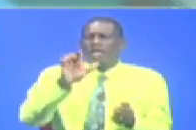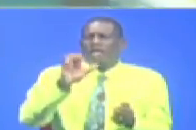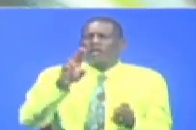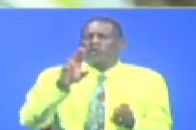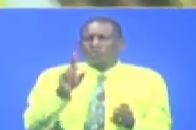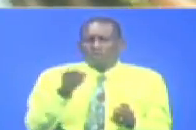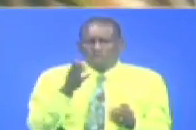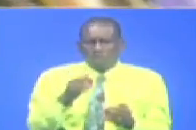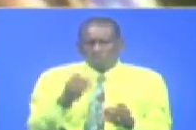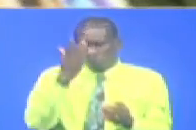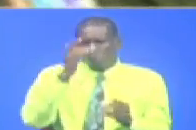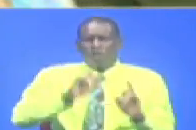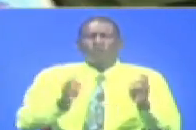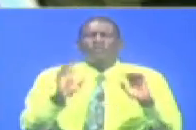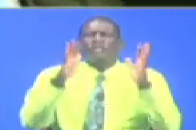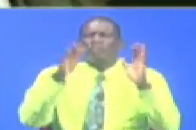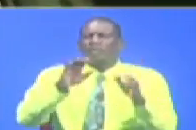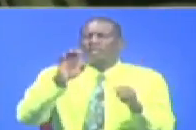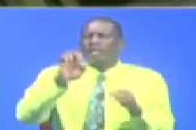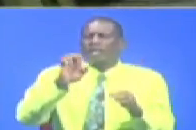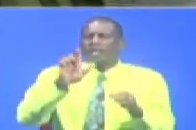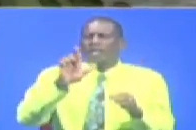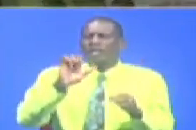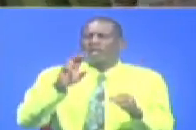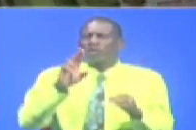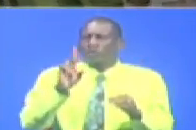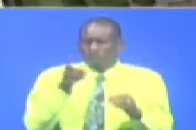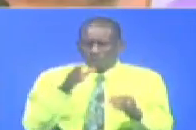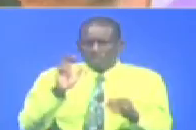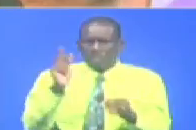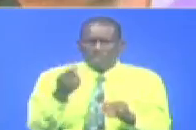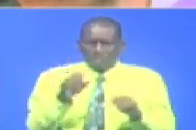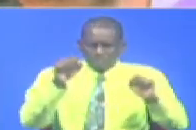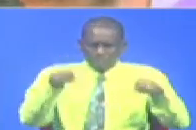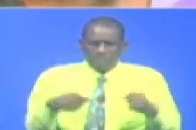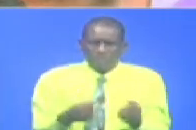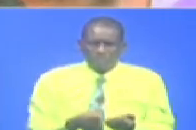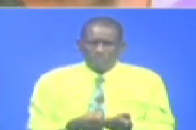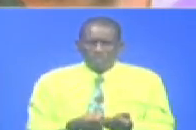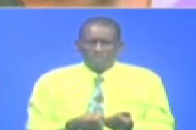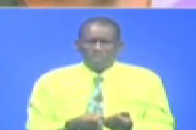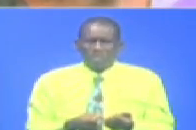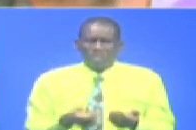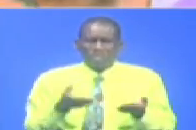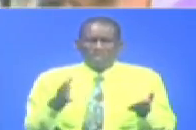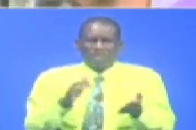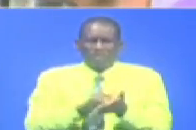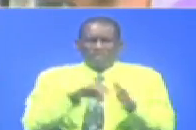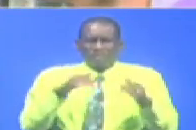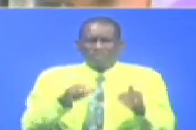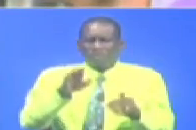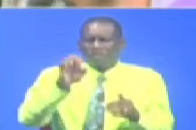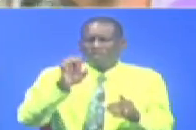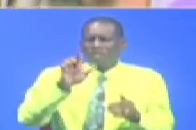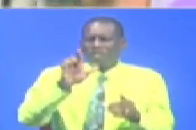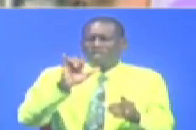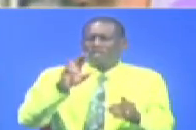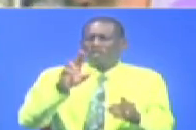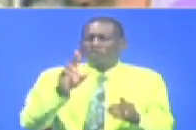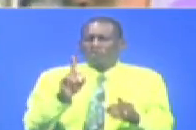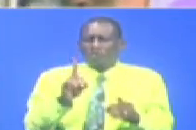Why wouldn't we celebrate him? He has to be celebrated. Yeah. Right. And the thing about him giving us that beat of